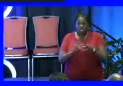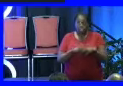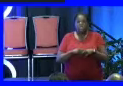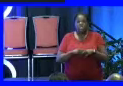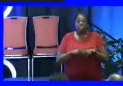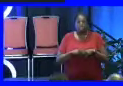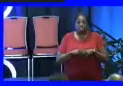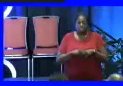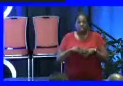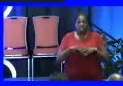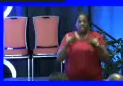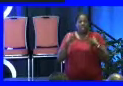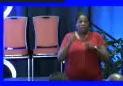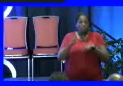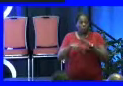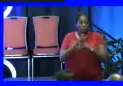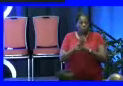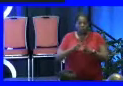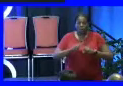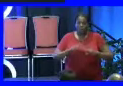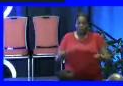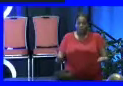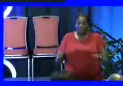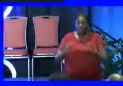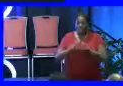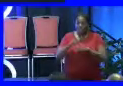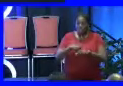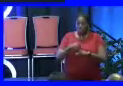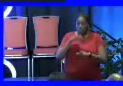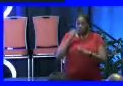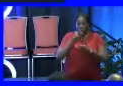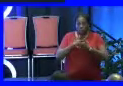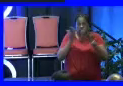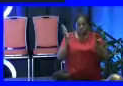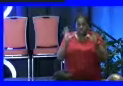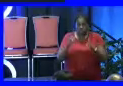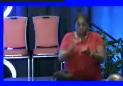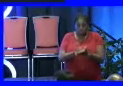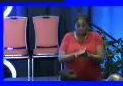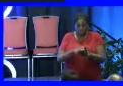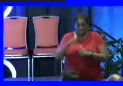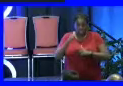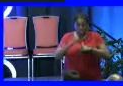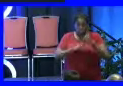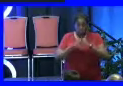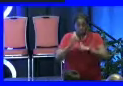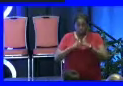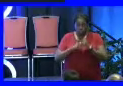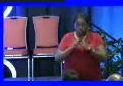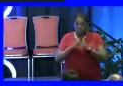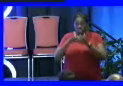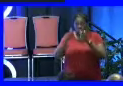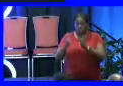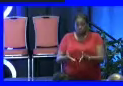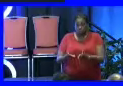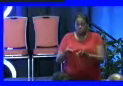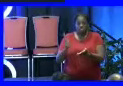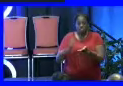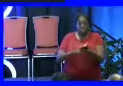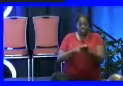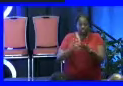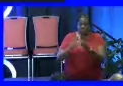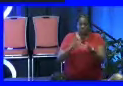the healthcare world, but really looking at length of time homeless. And to do that, the way it's structured is you need to have the person sign a release